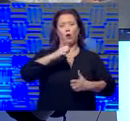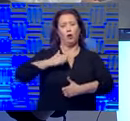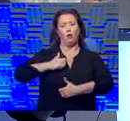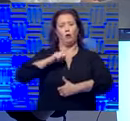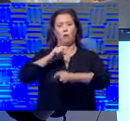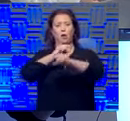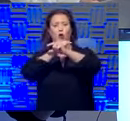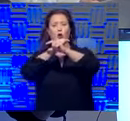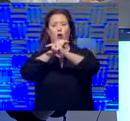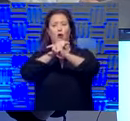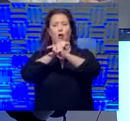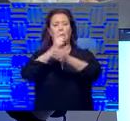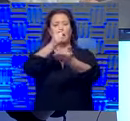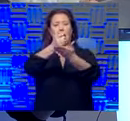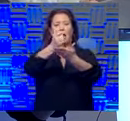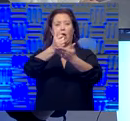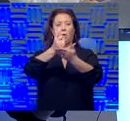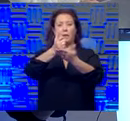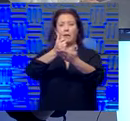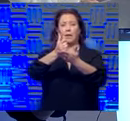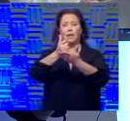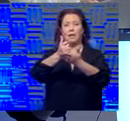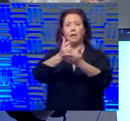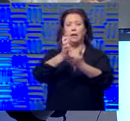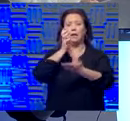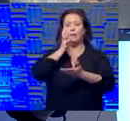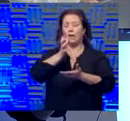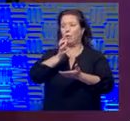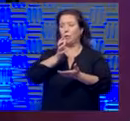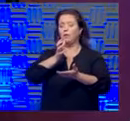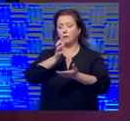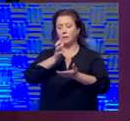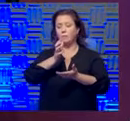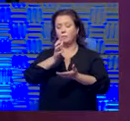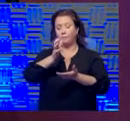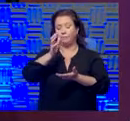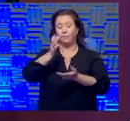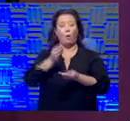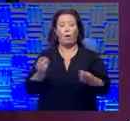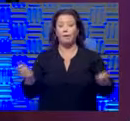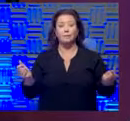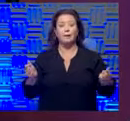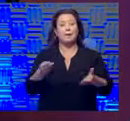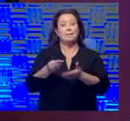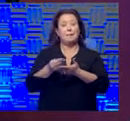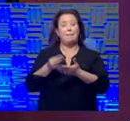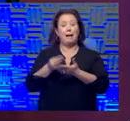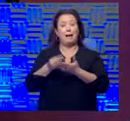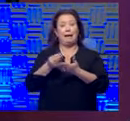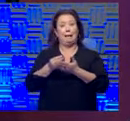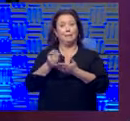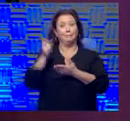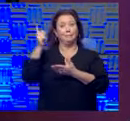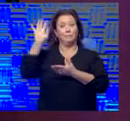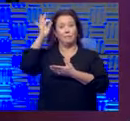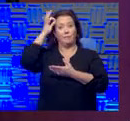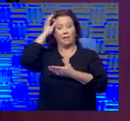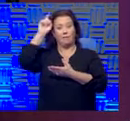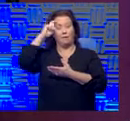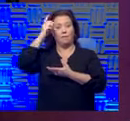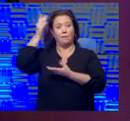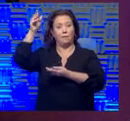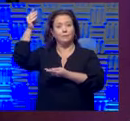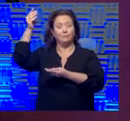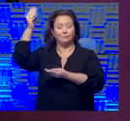Guard, that are helping with this. That would go away because the money comes from someplace to hire those people, and